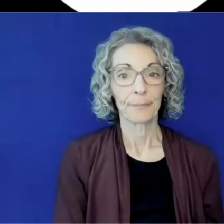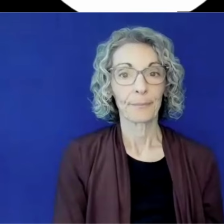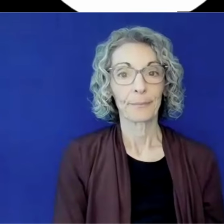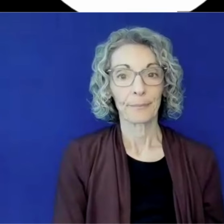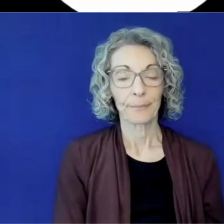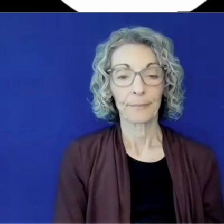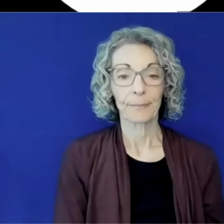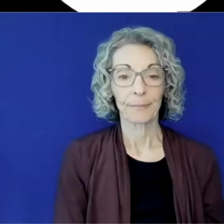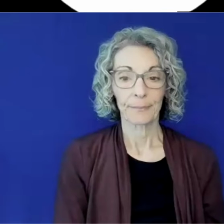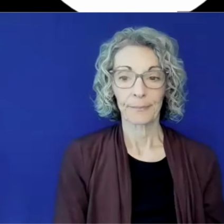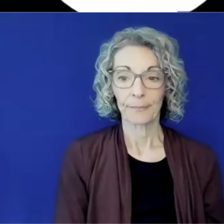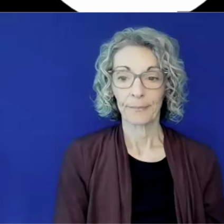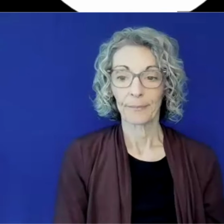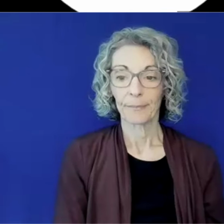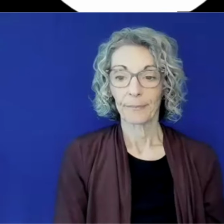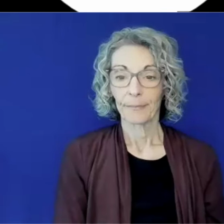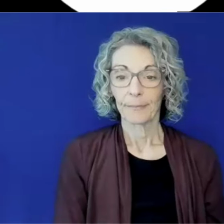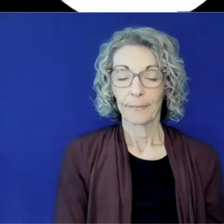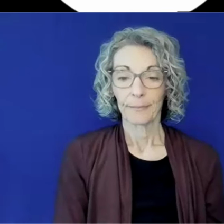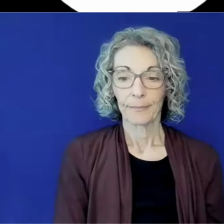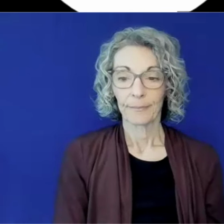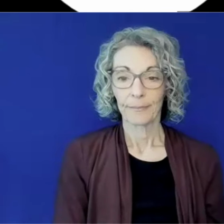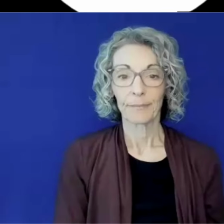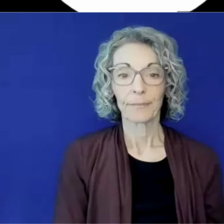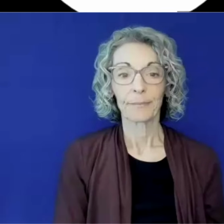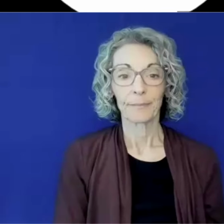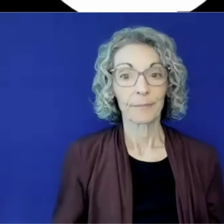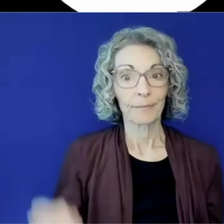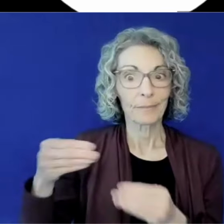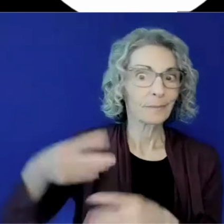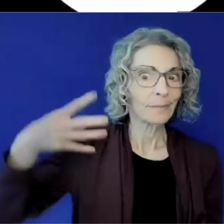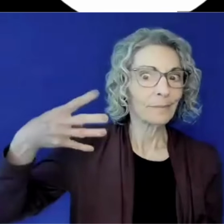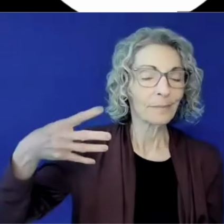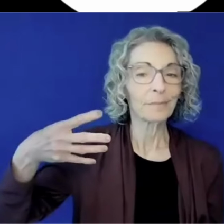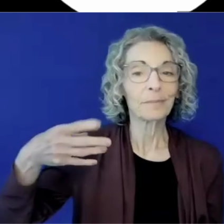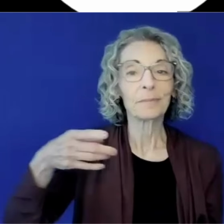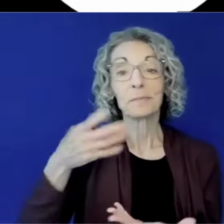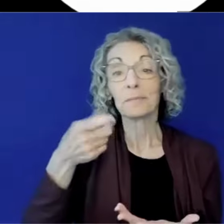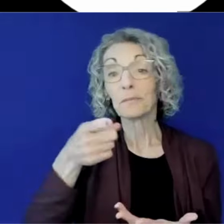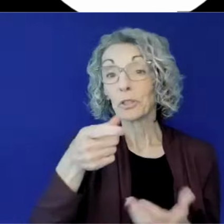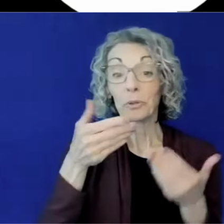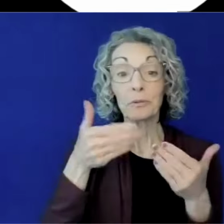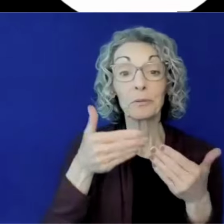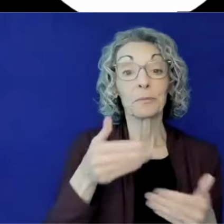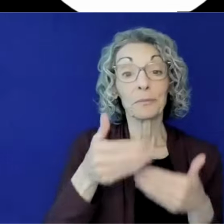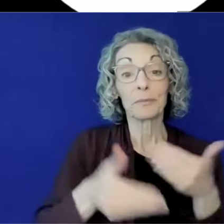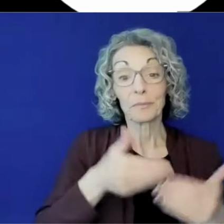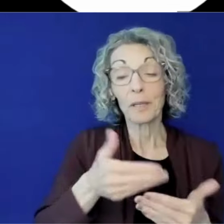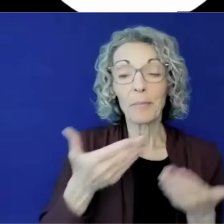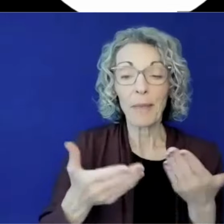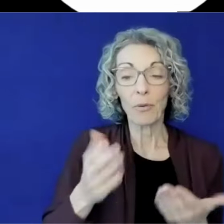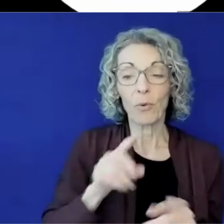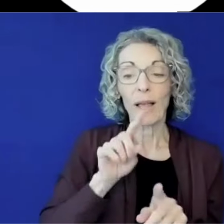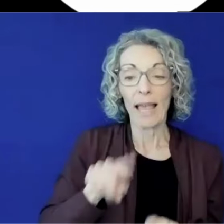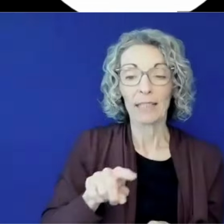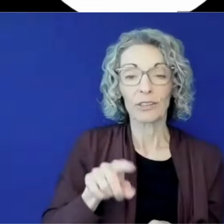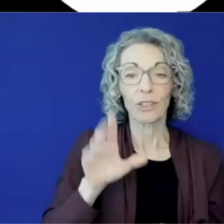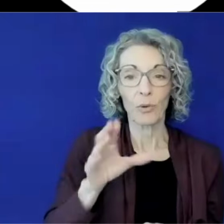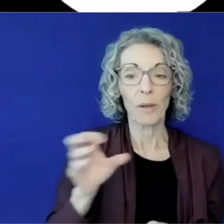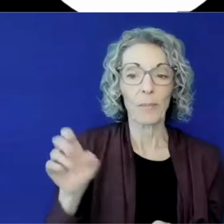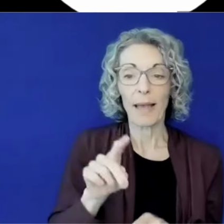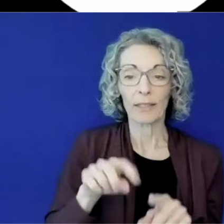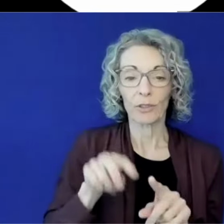Okay, there are so many questions, but maybe you keep going and some of them might get answered and we'll revisit, I think. Okay.